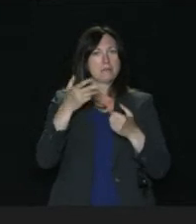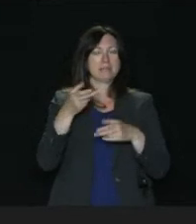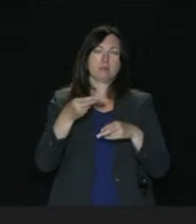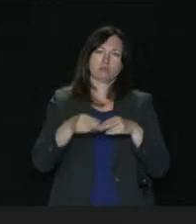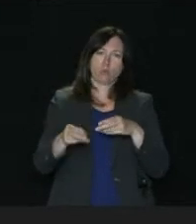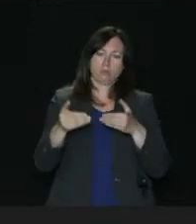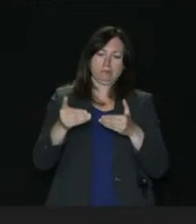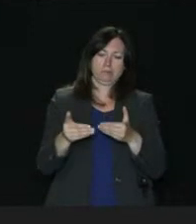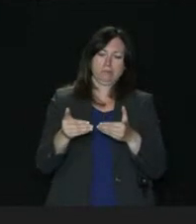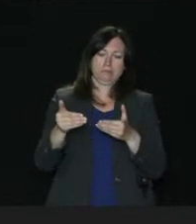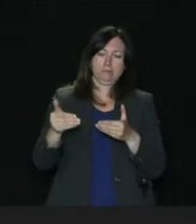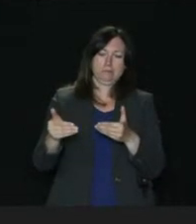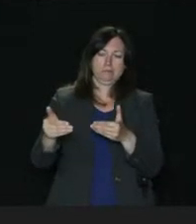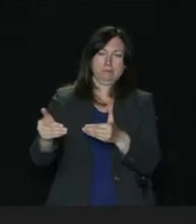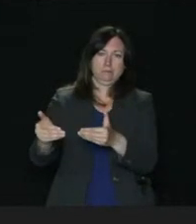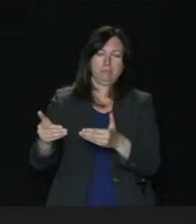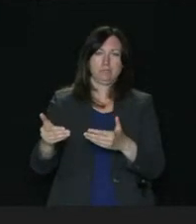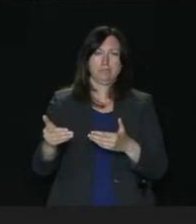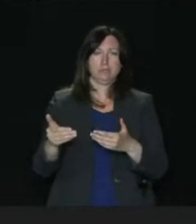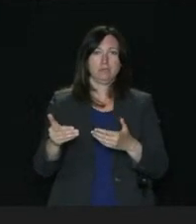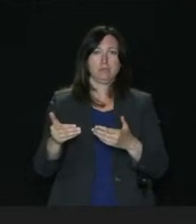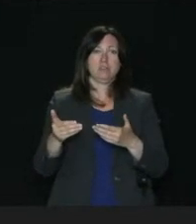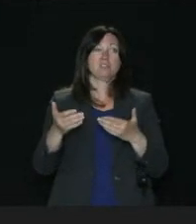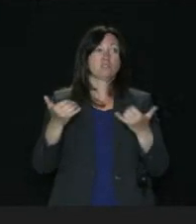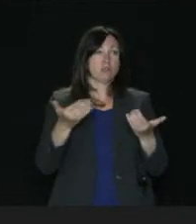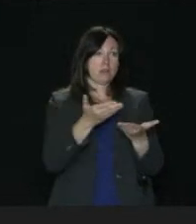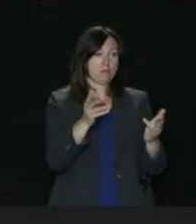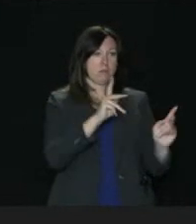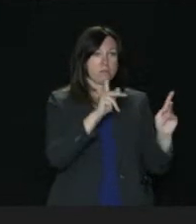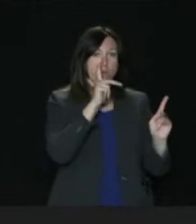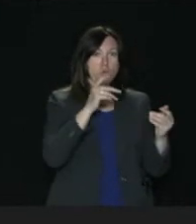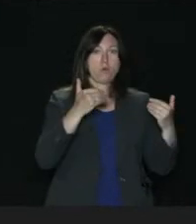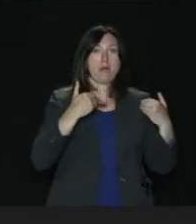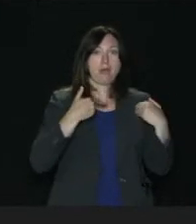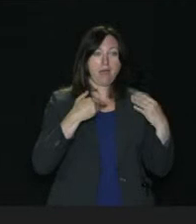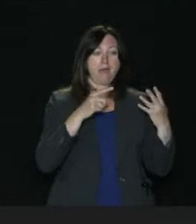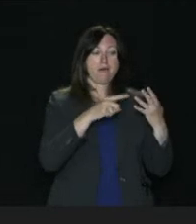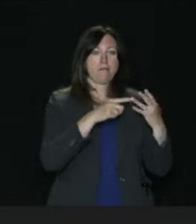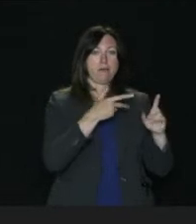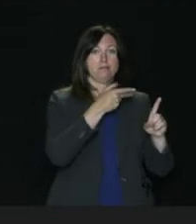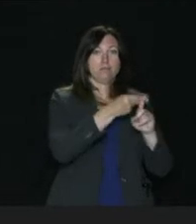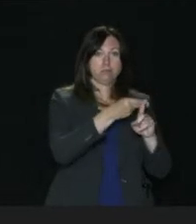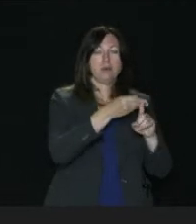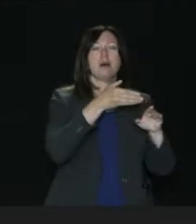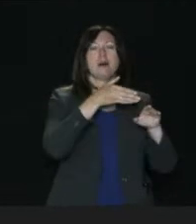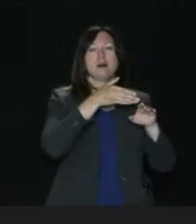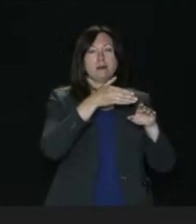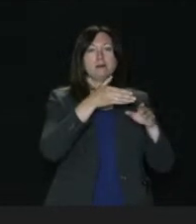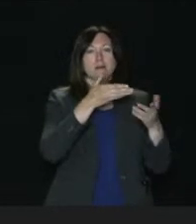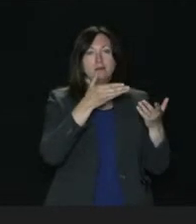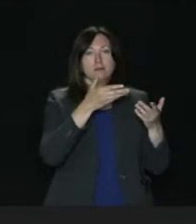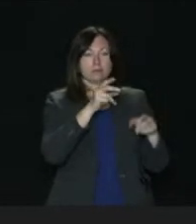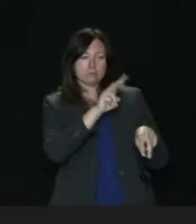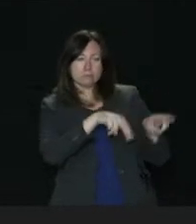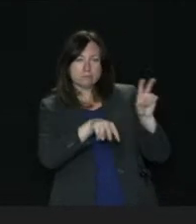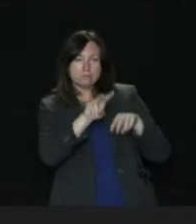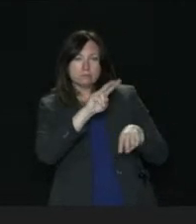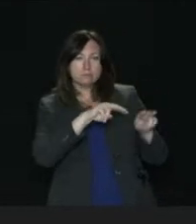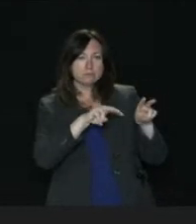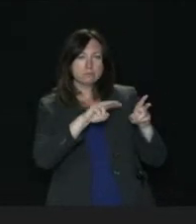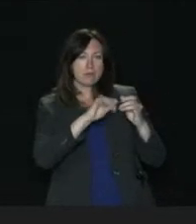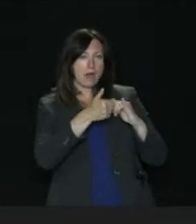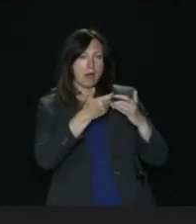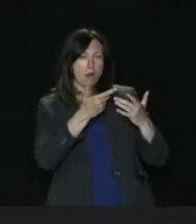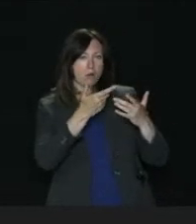on the millions of people that got vaccinated post regulatory authorization to look at vaccine